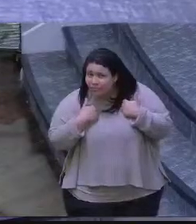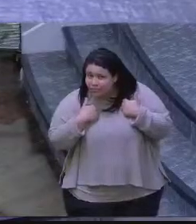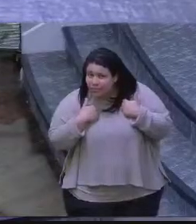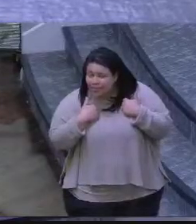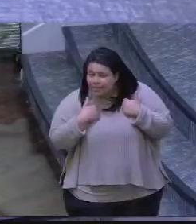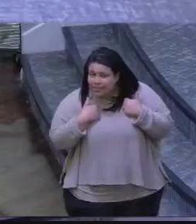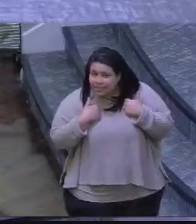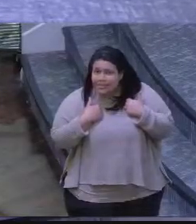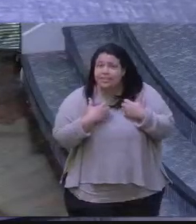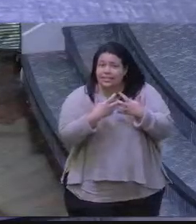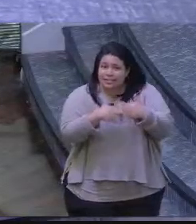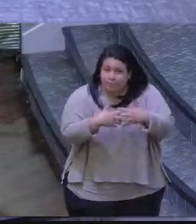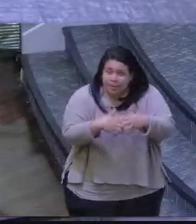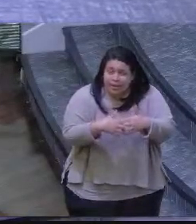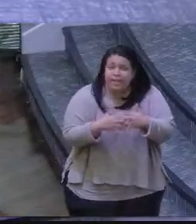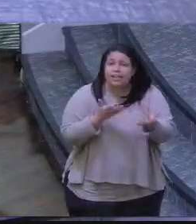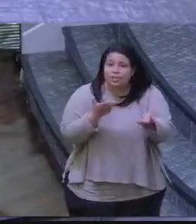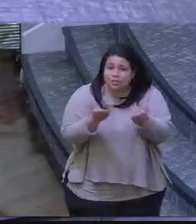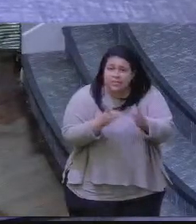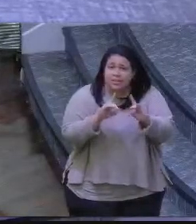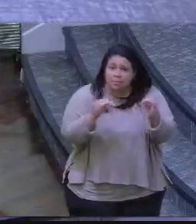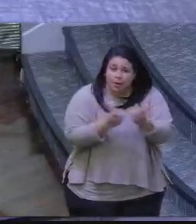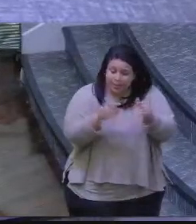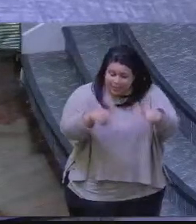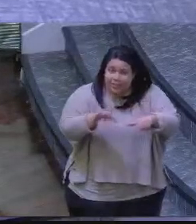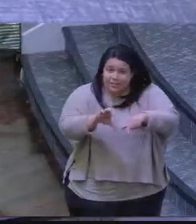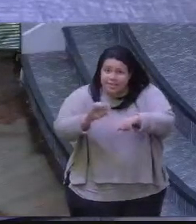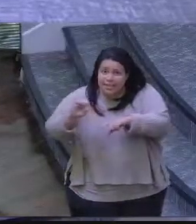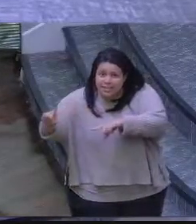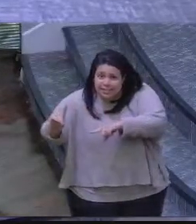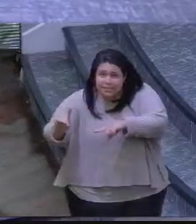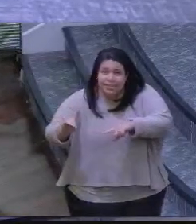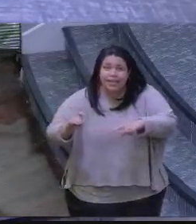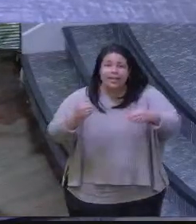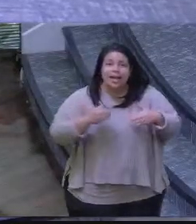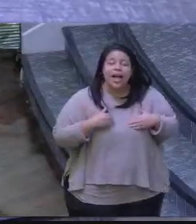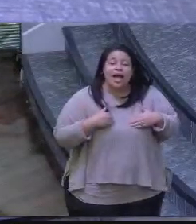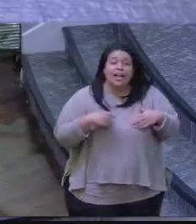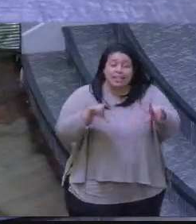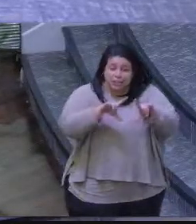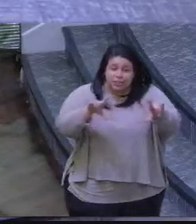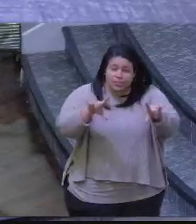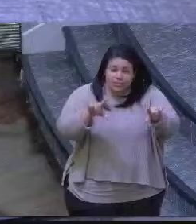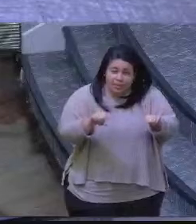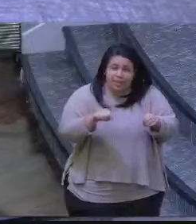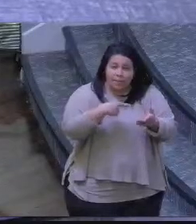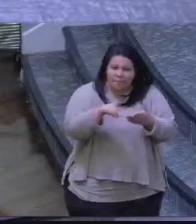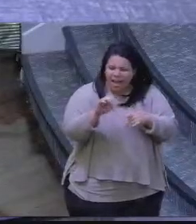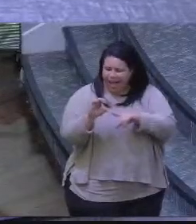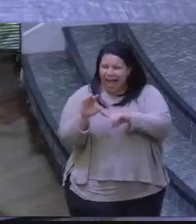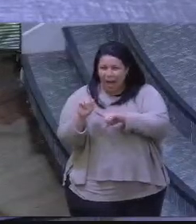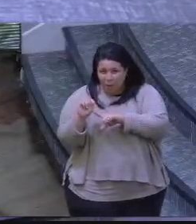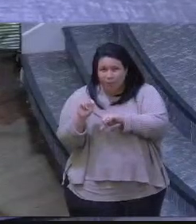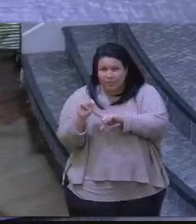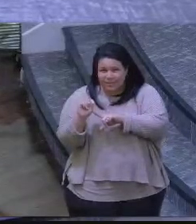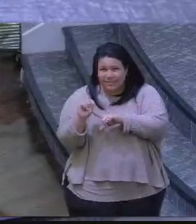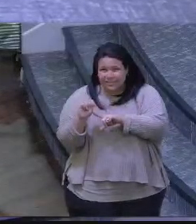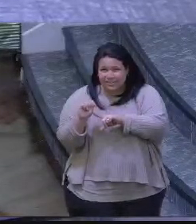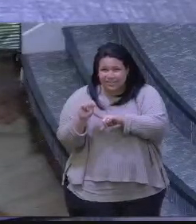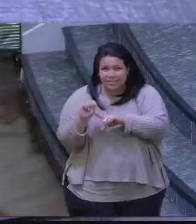Services Department at CCSD. That earned him a payout, because you obviously didn't take many days